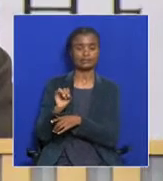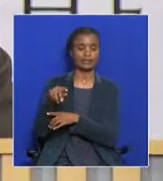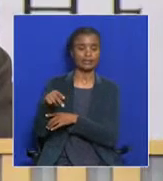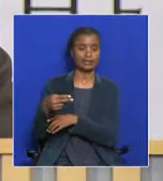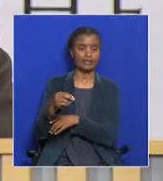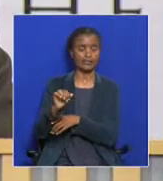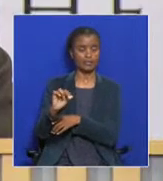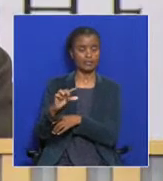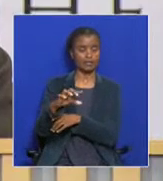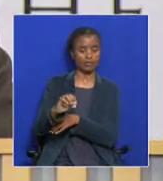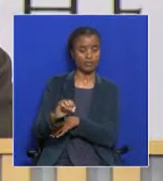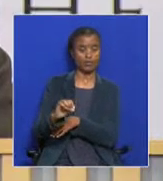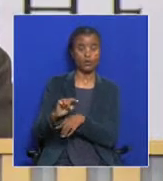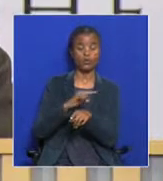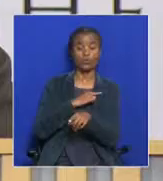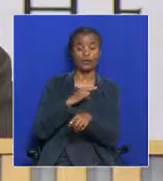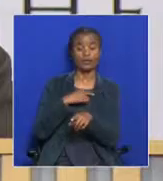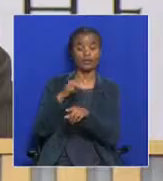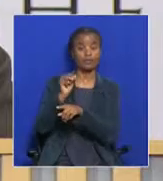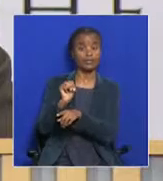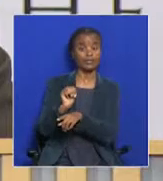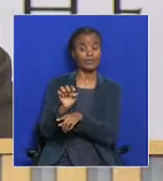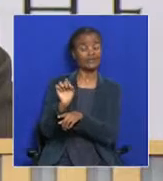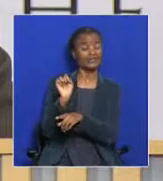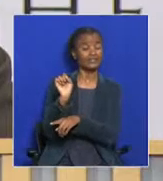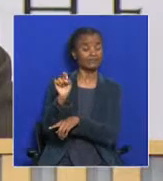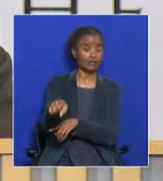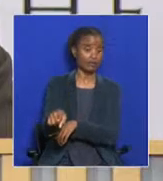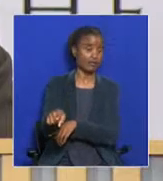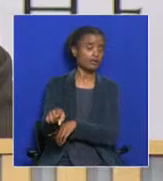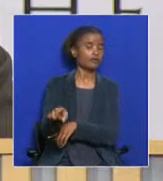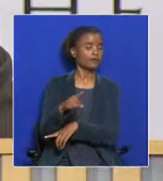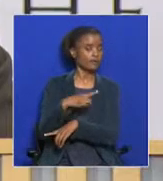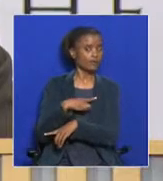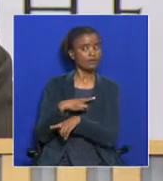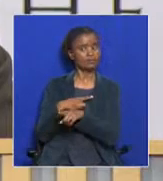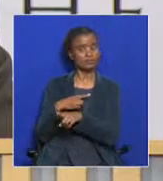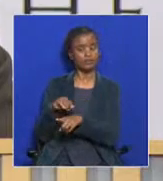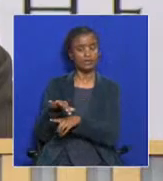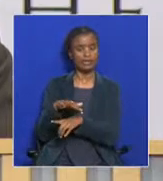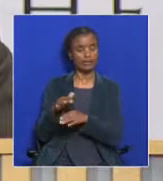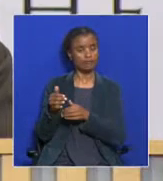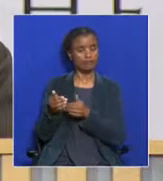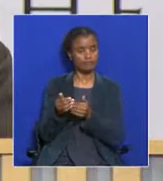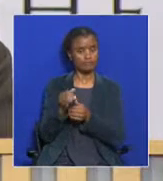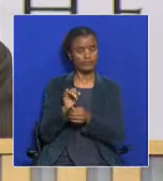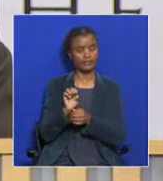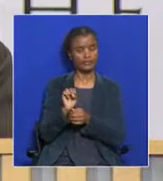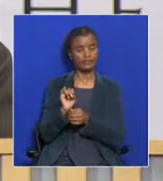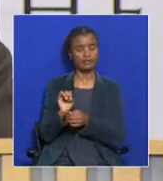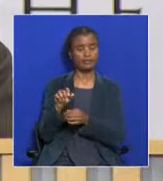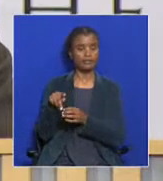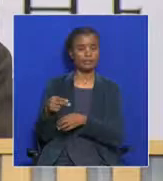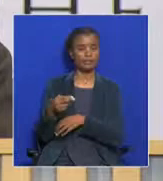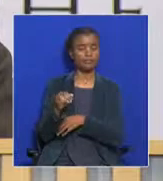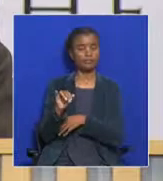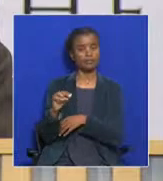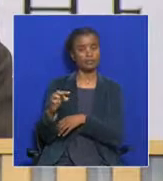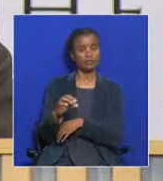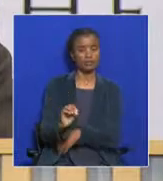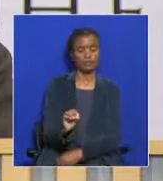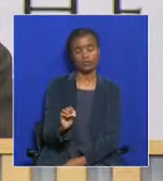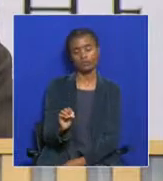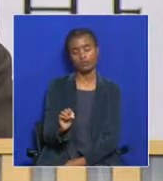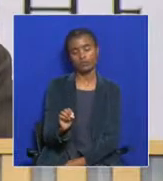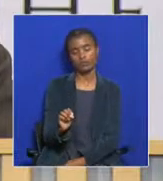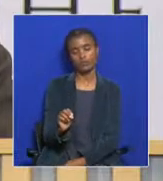from, so it's Isipingo area. I didn't ask. My